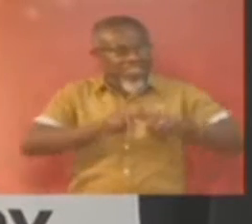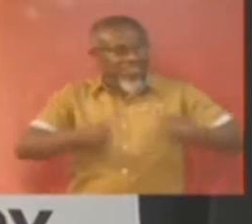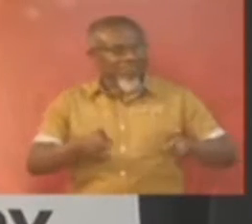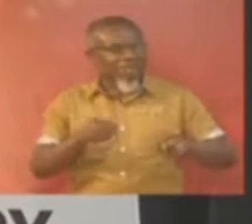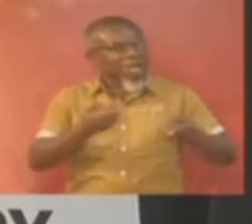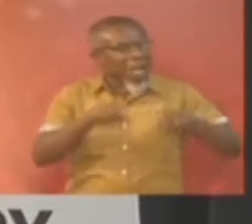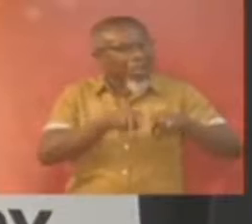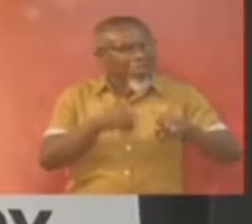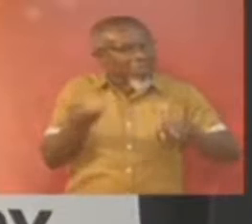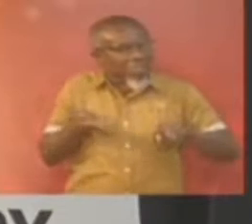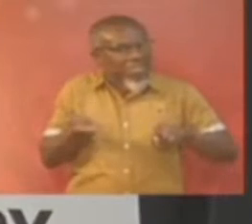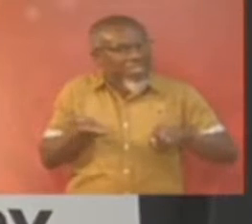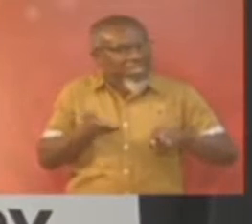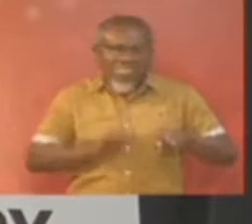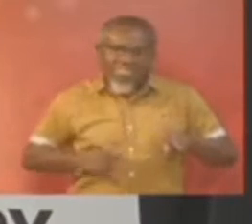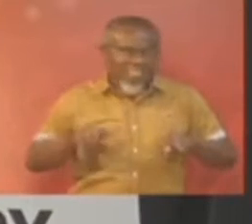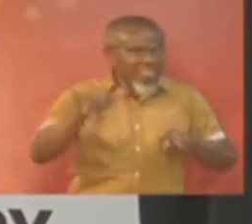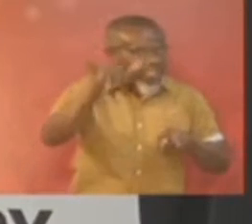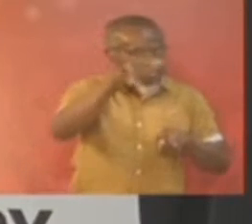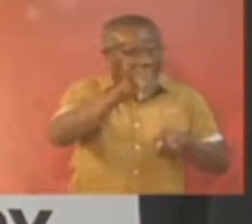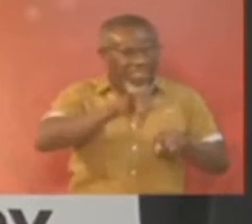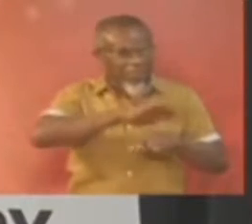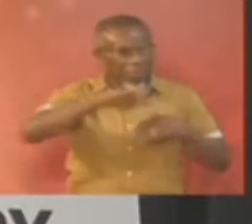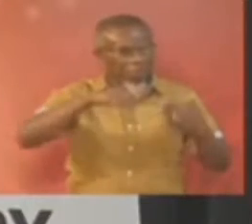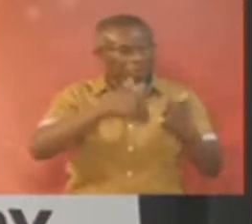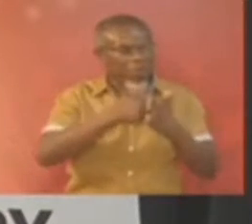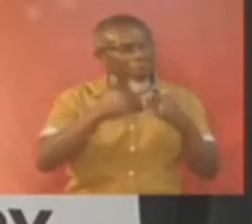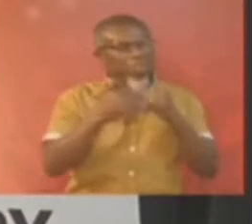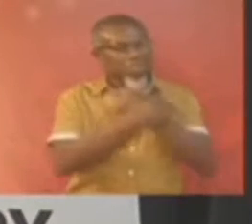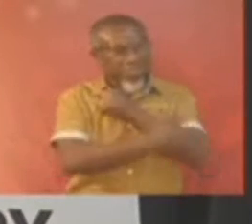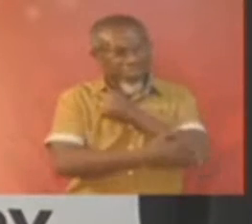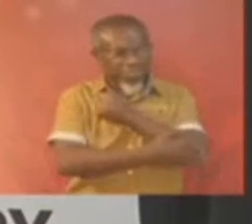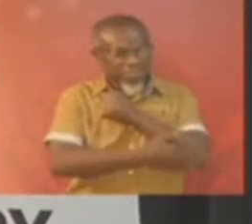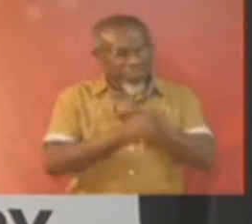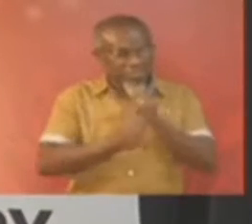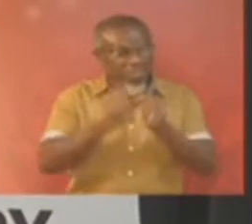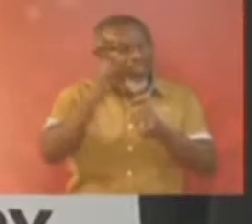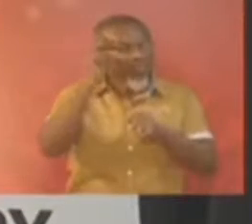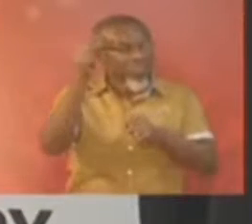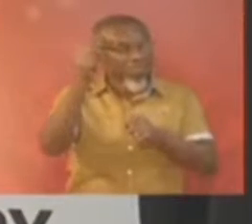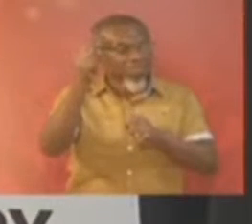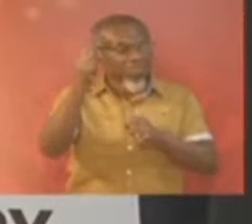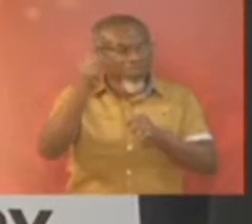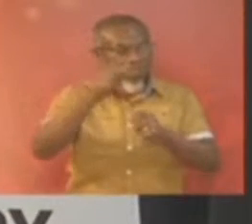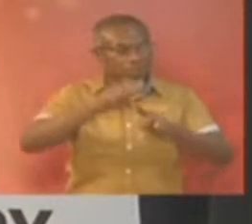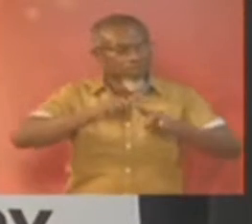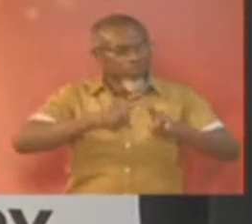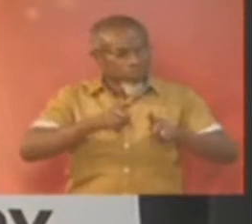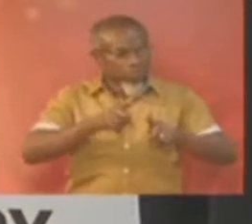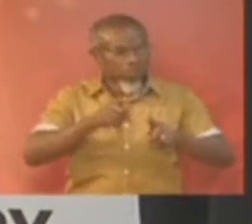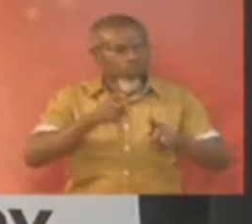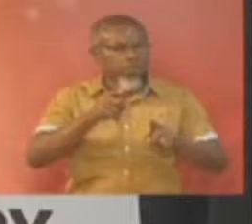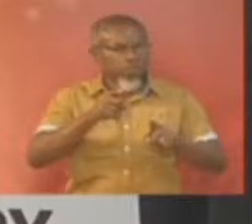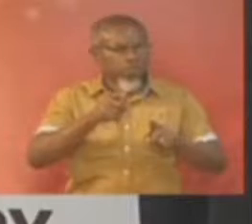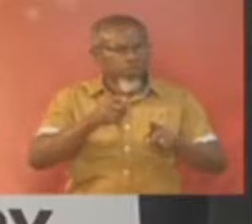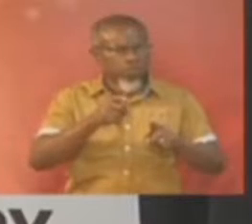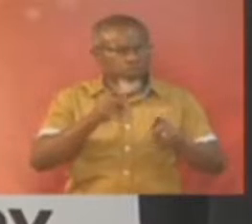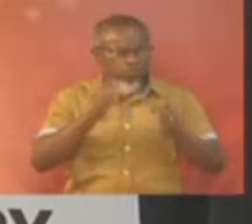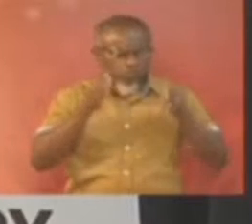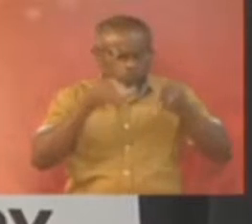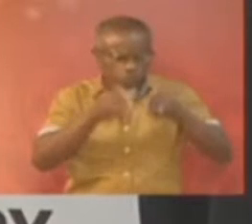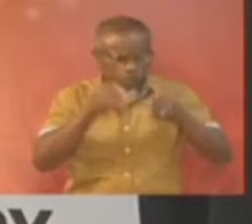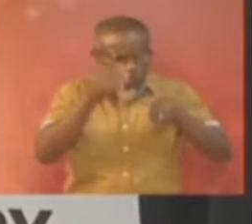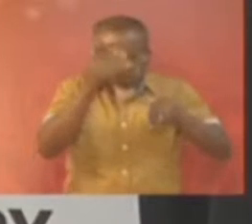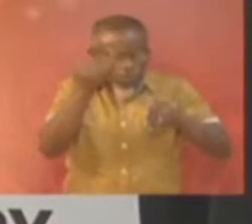opposed to the other counties, but there's a range of numbers that you'll see from one county to another, and those 3 had the largest.